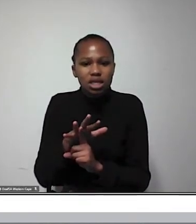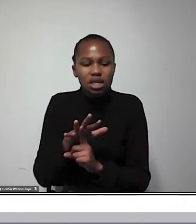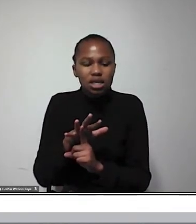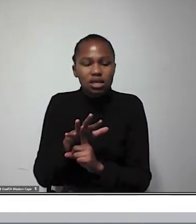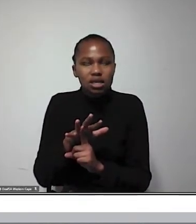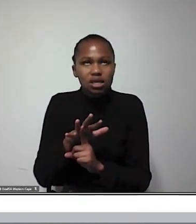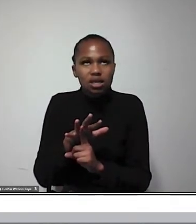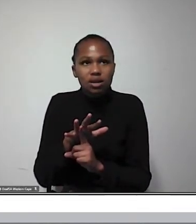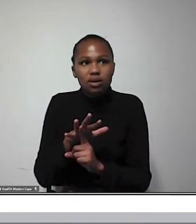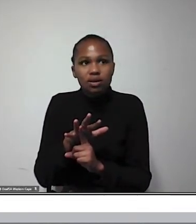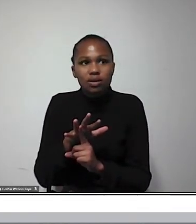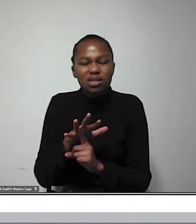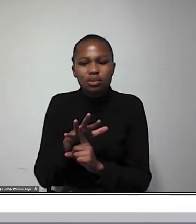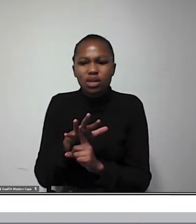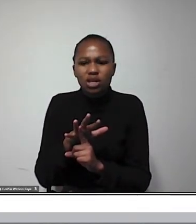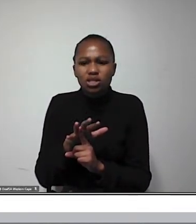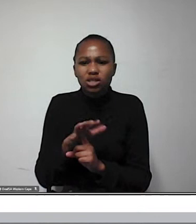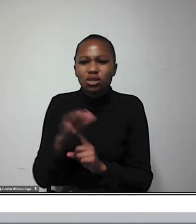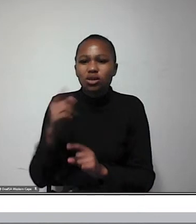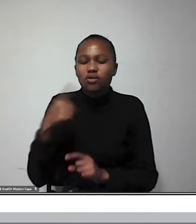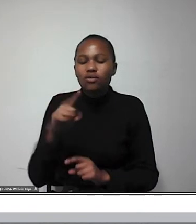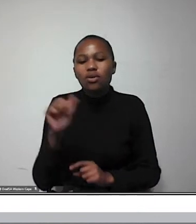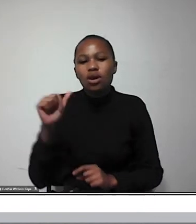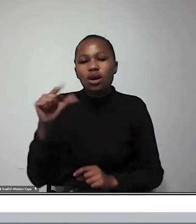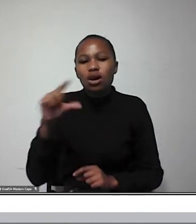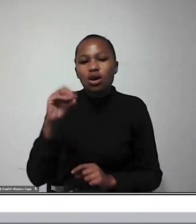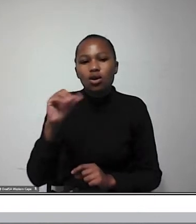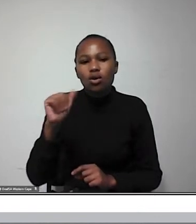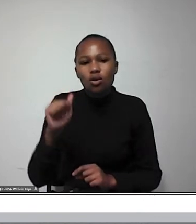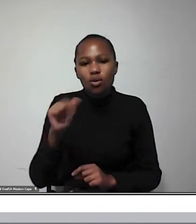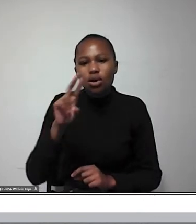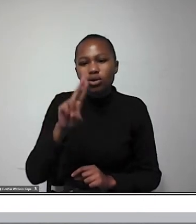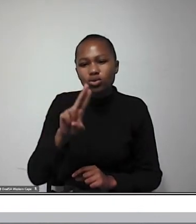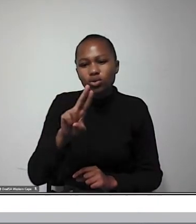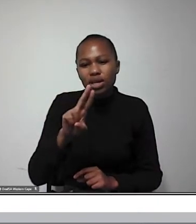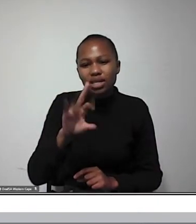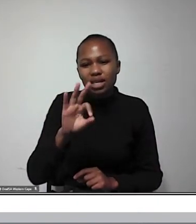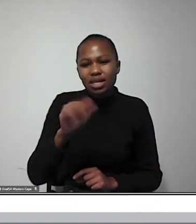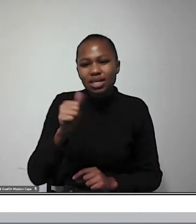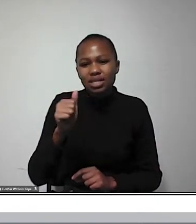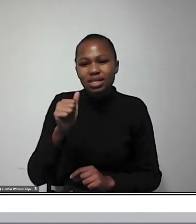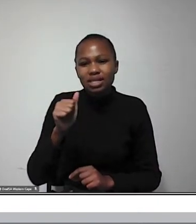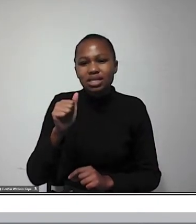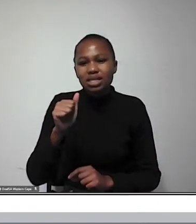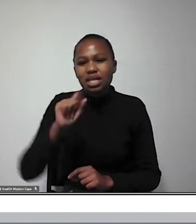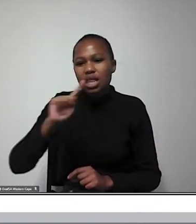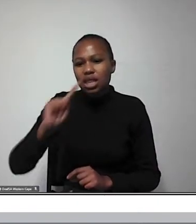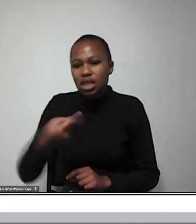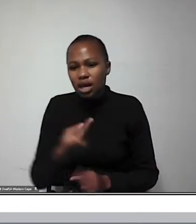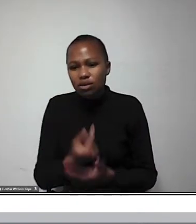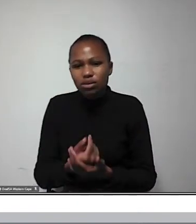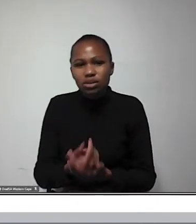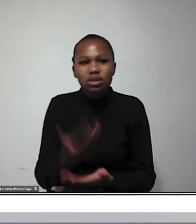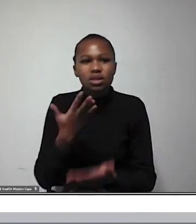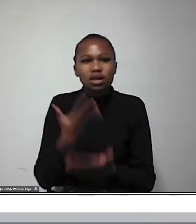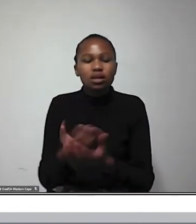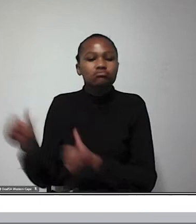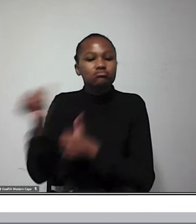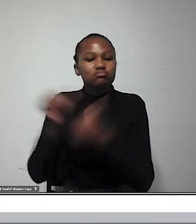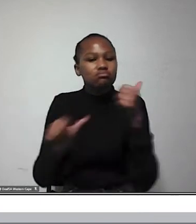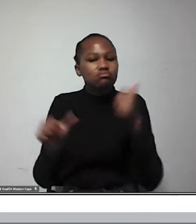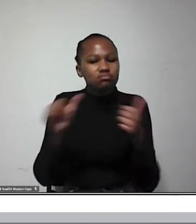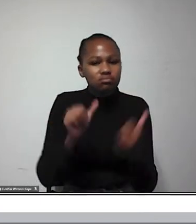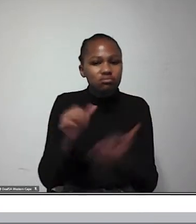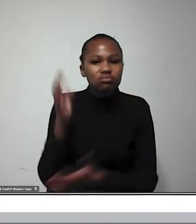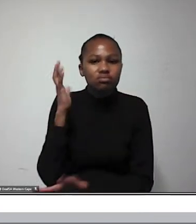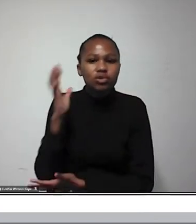possible termination of AGOA is something like 236,000. We can perhaps just go back to that presentation for the exact